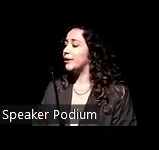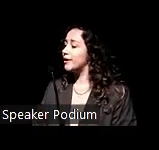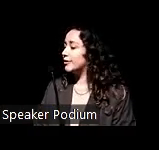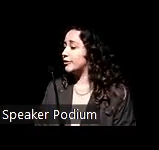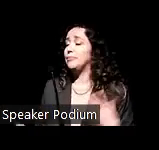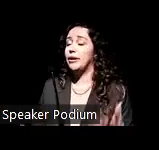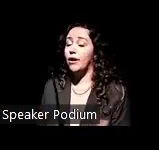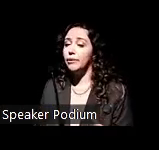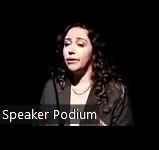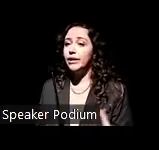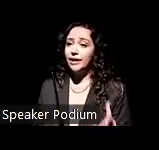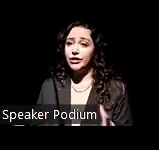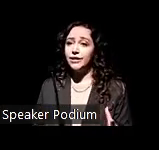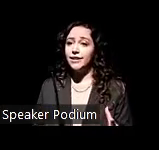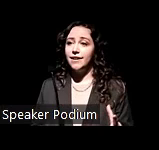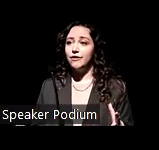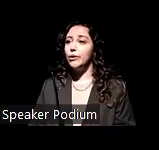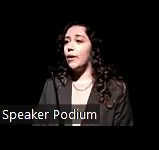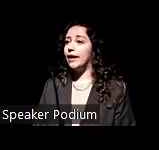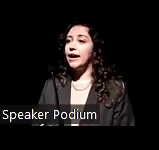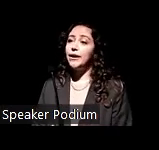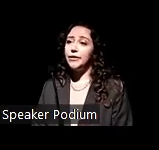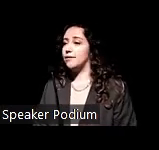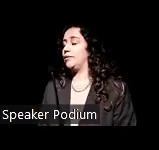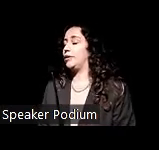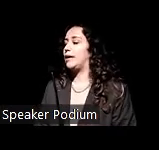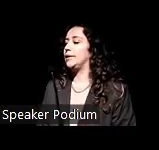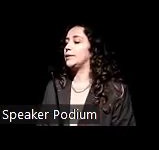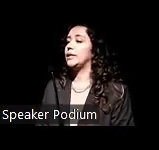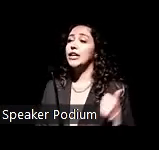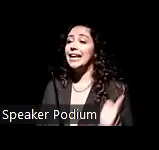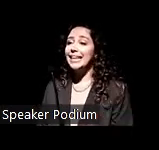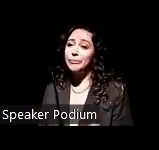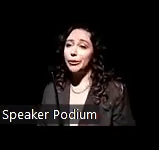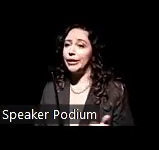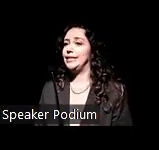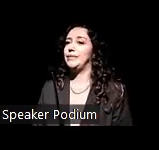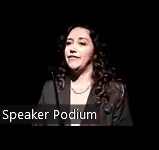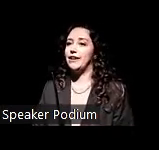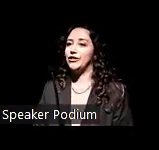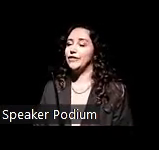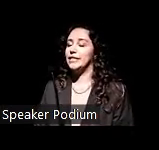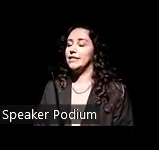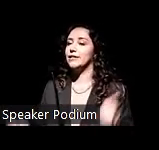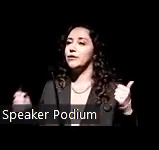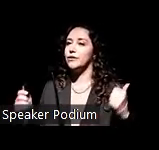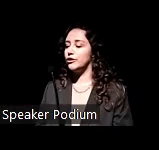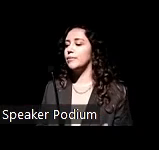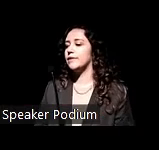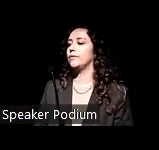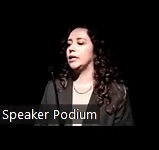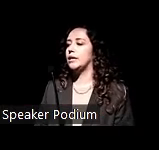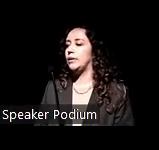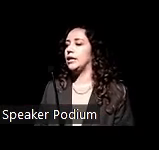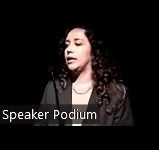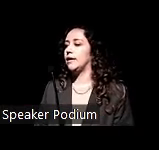we're working to address embodied carbon, we can actually require health requirements. We can look at labor in these manufacturing facilities. So there's so many